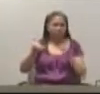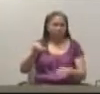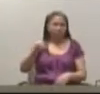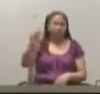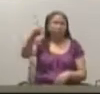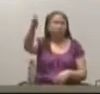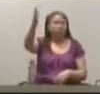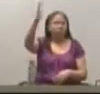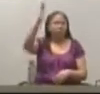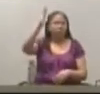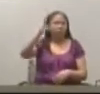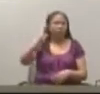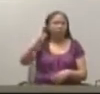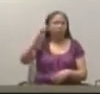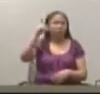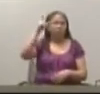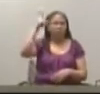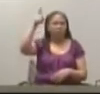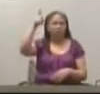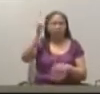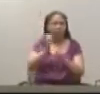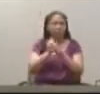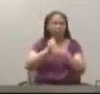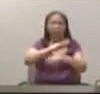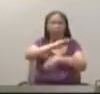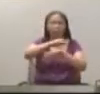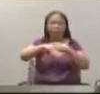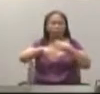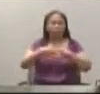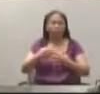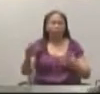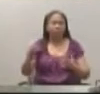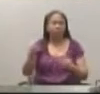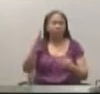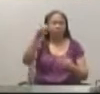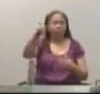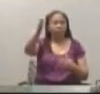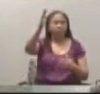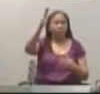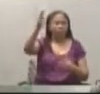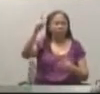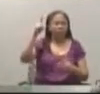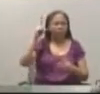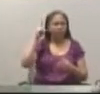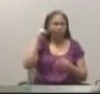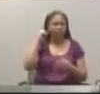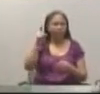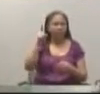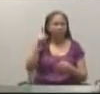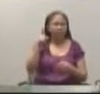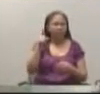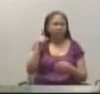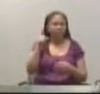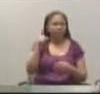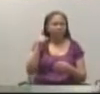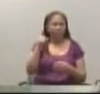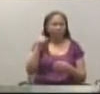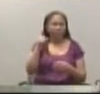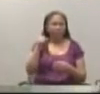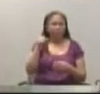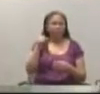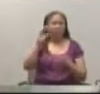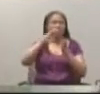the God of creator of time, the God who is outside of time, why would God